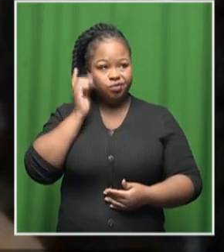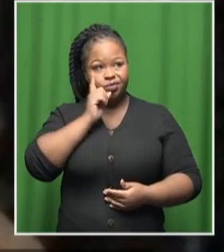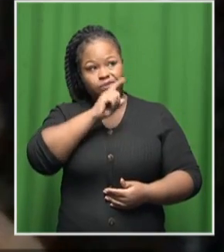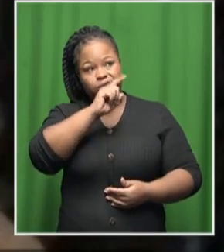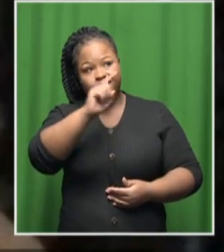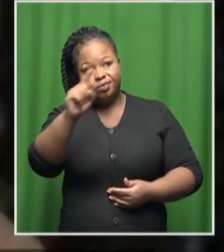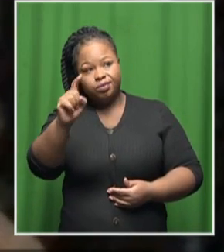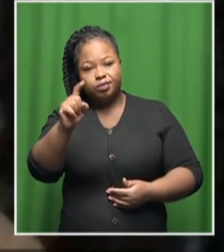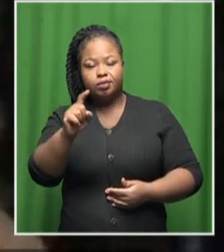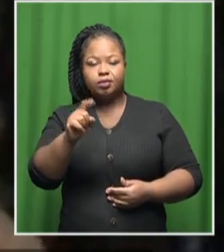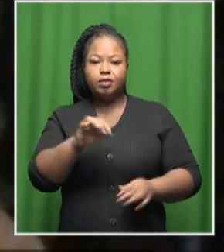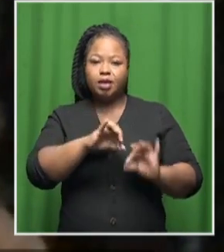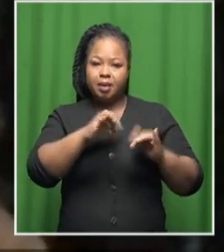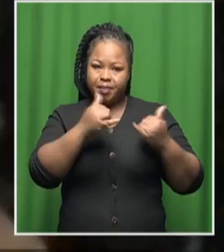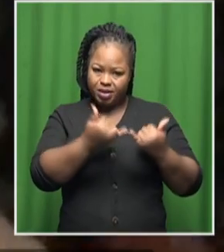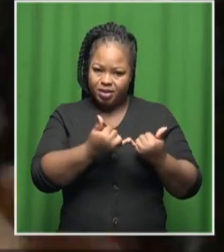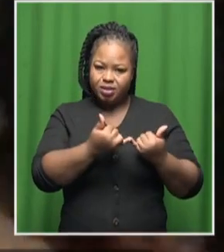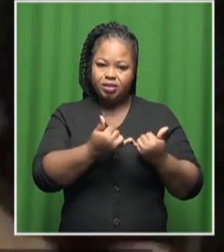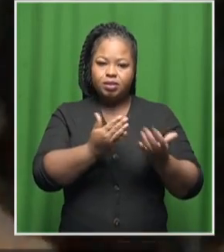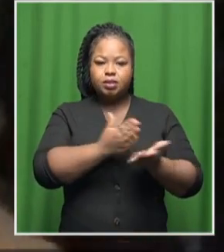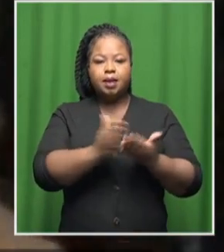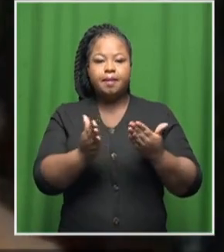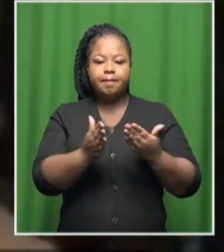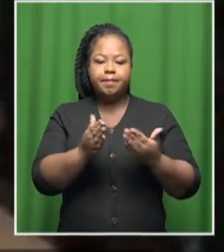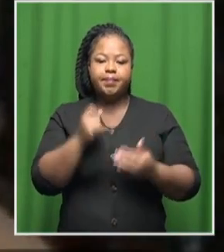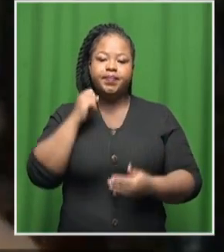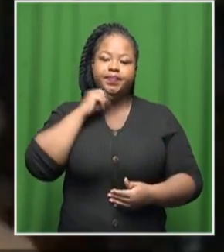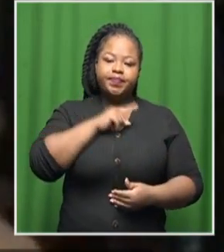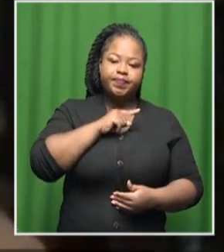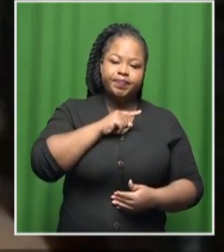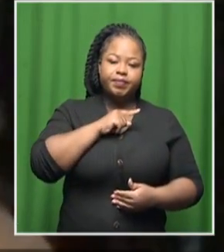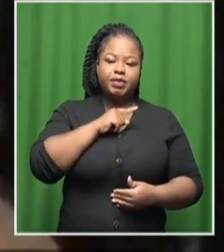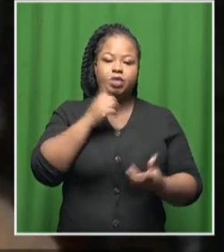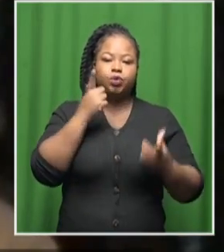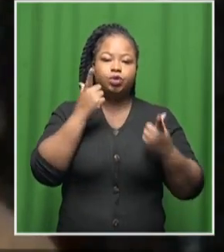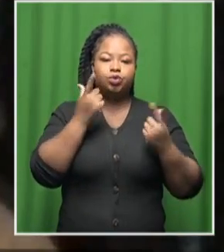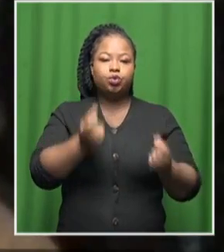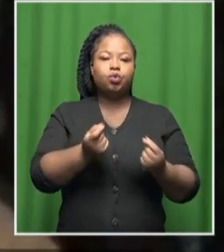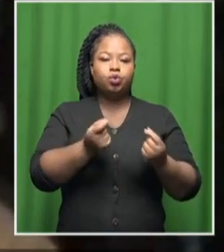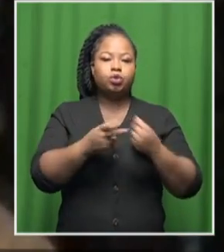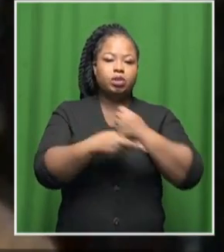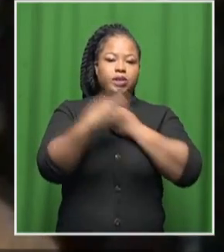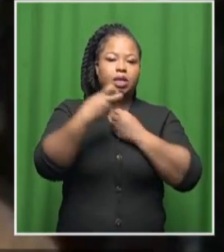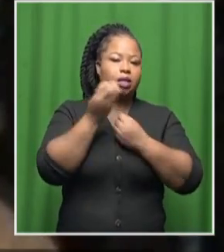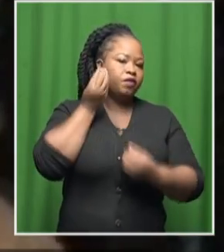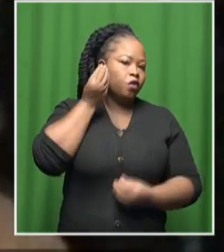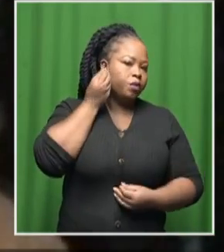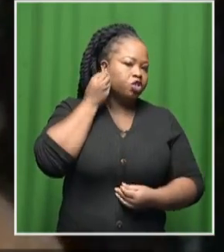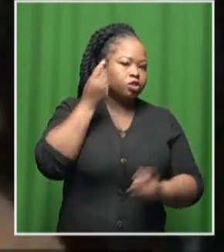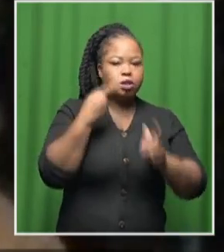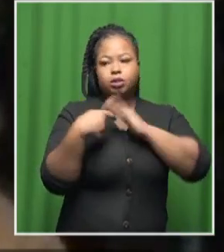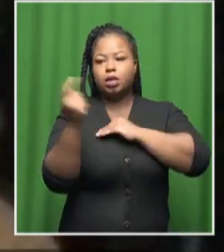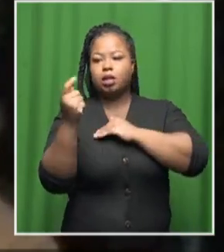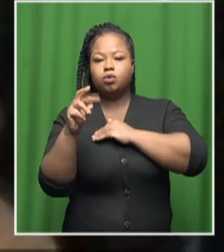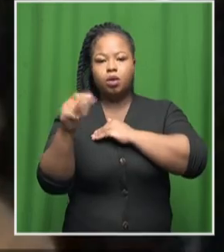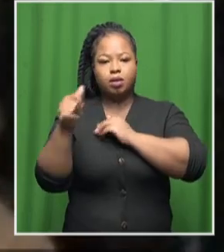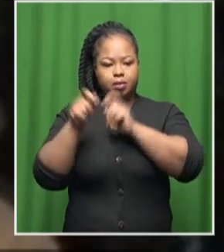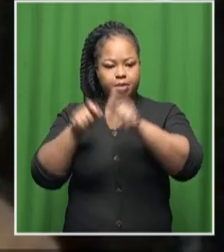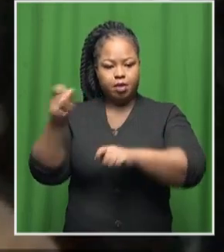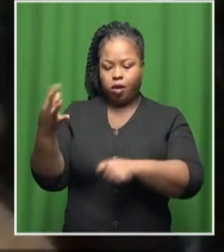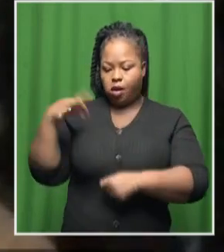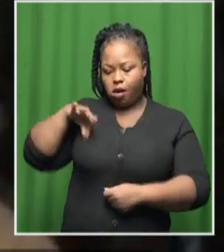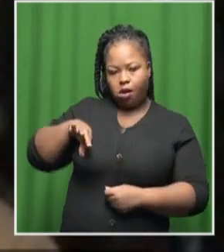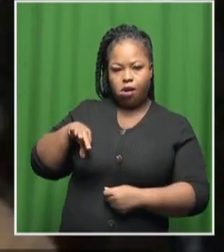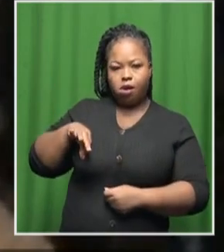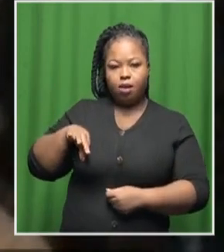that do hackings, and then they take the data and sell it to other people for themselves to make money.